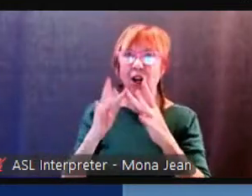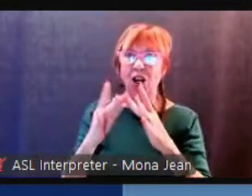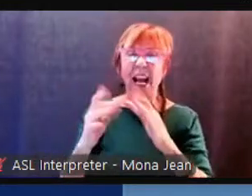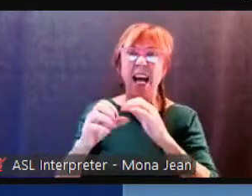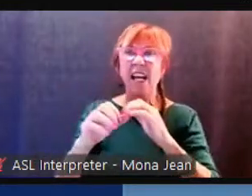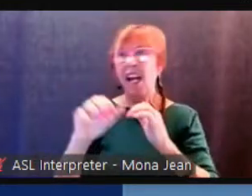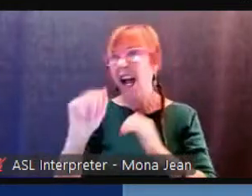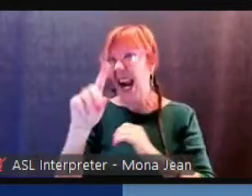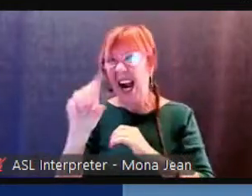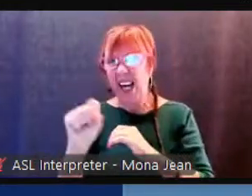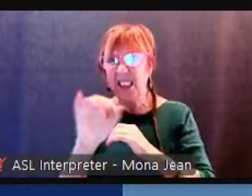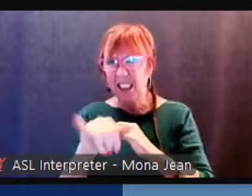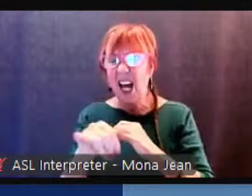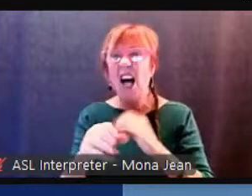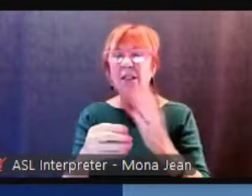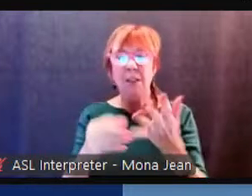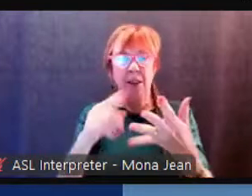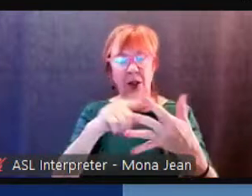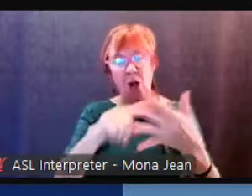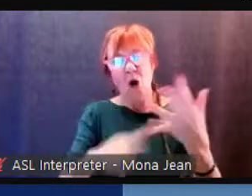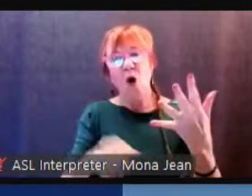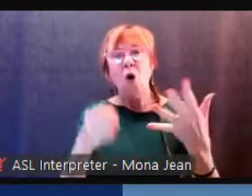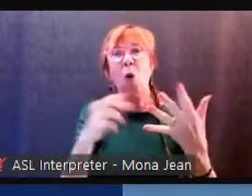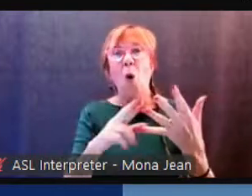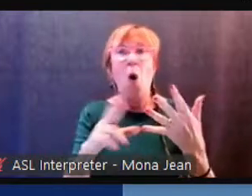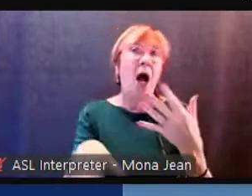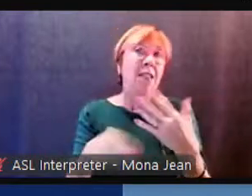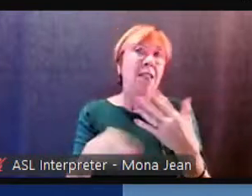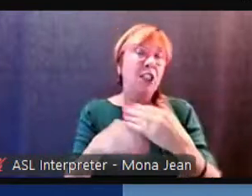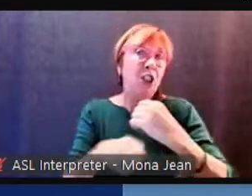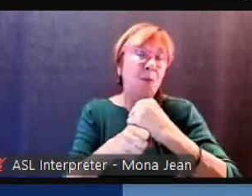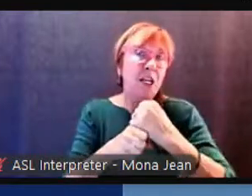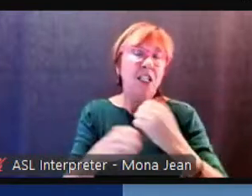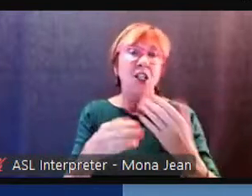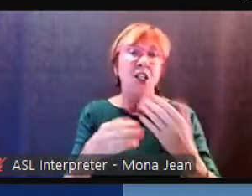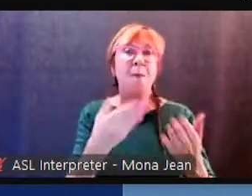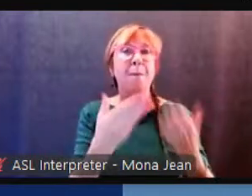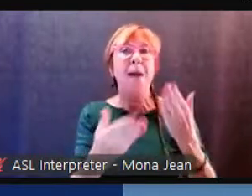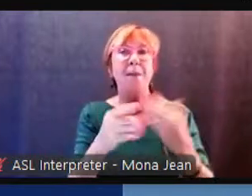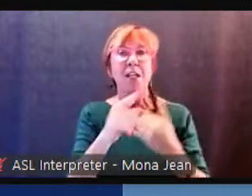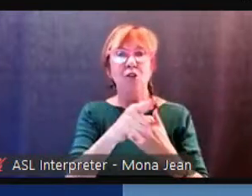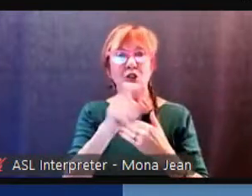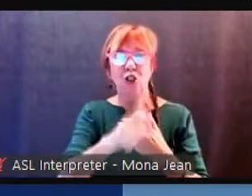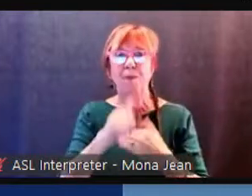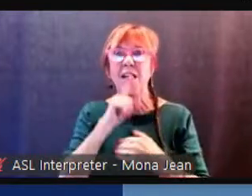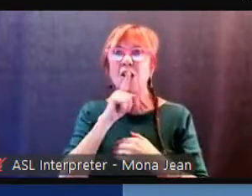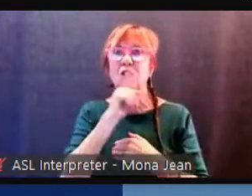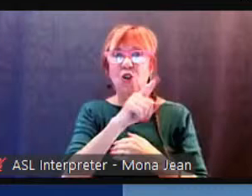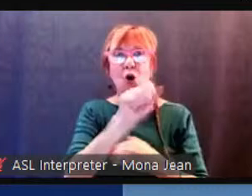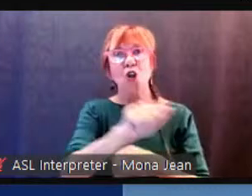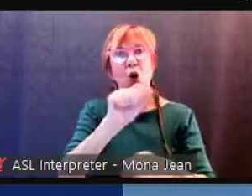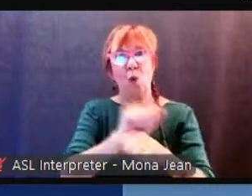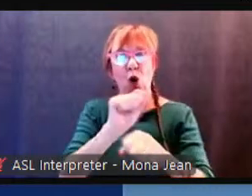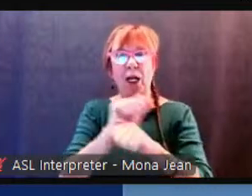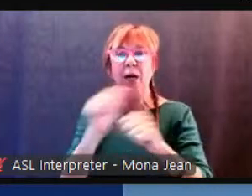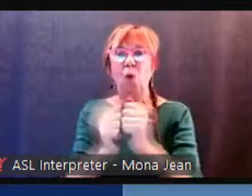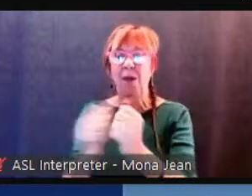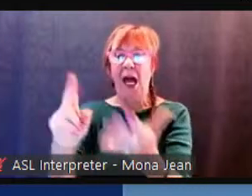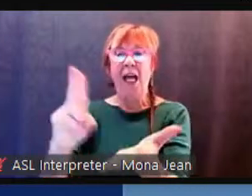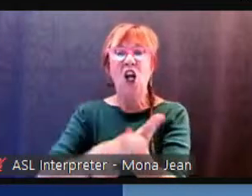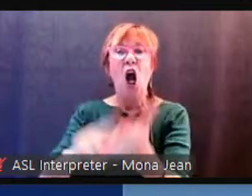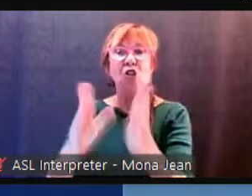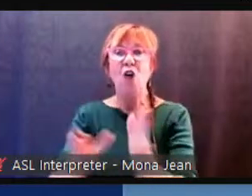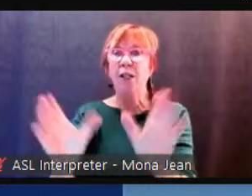ads, etc. And then for additional protection, property owners should be sure that they are working with a licensed contractor. That's